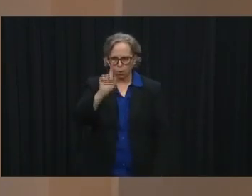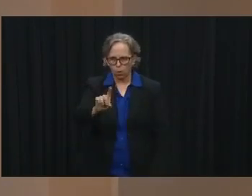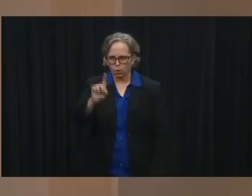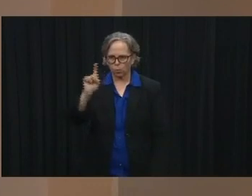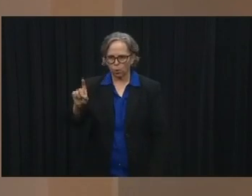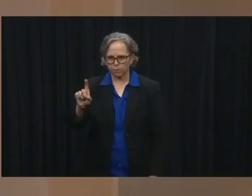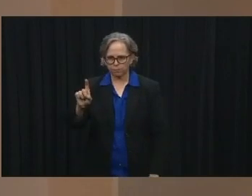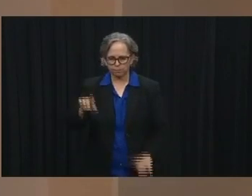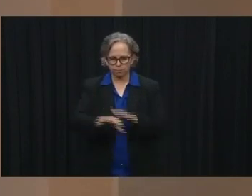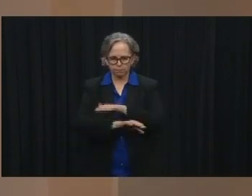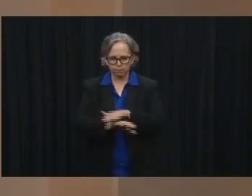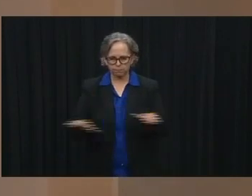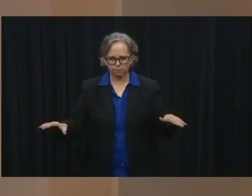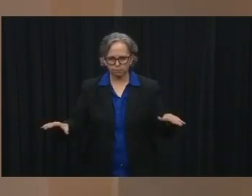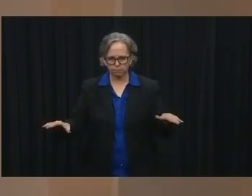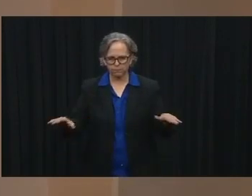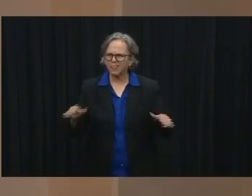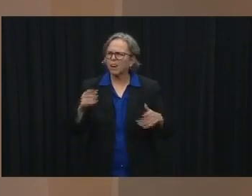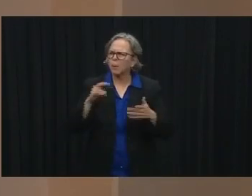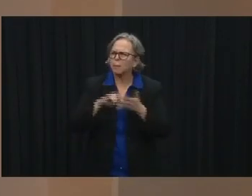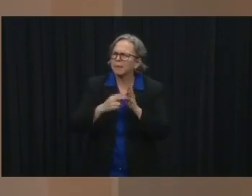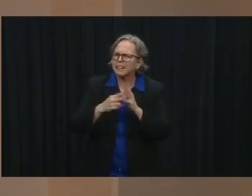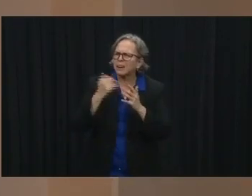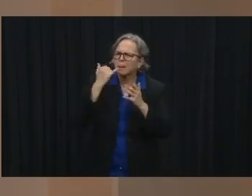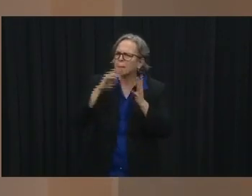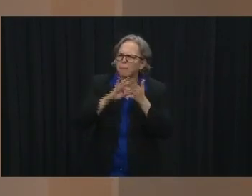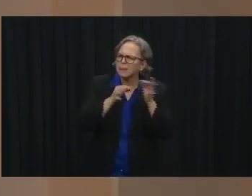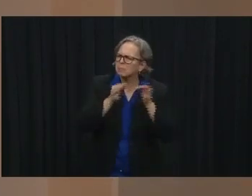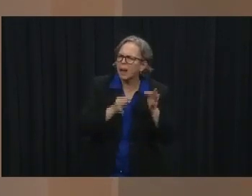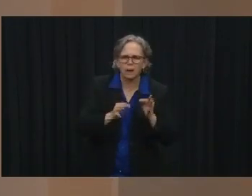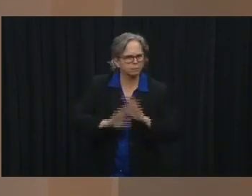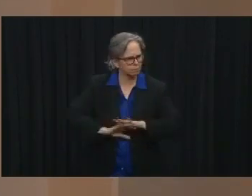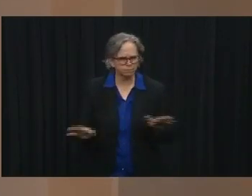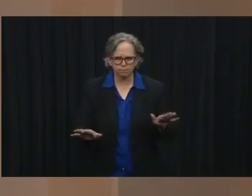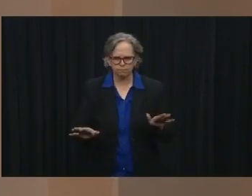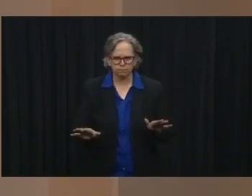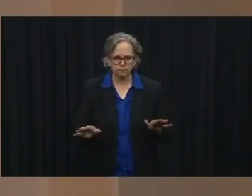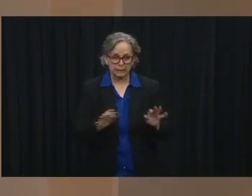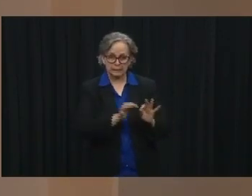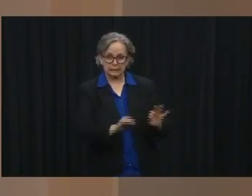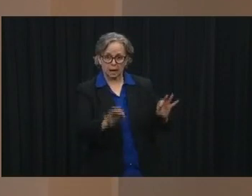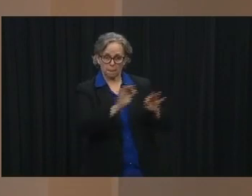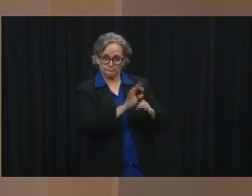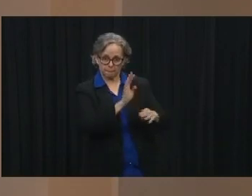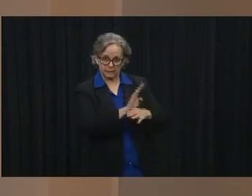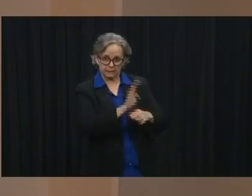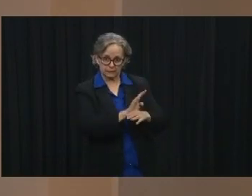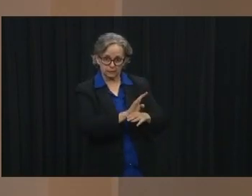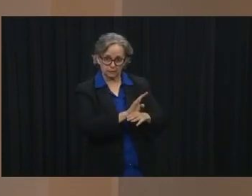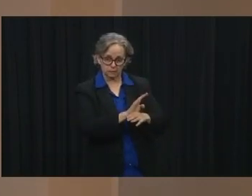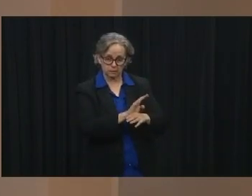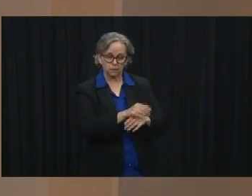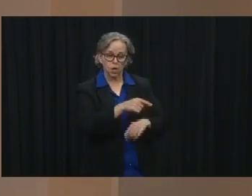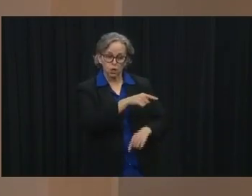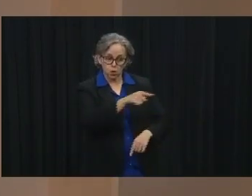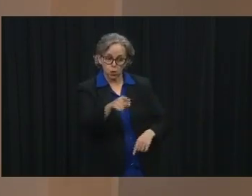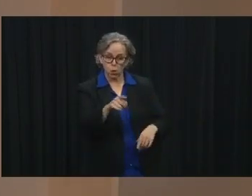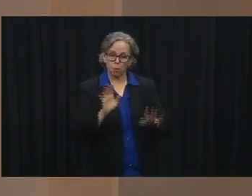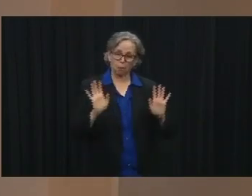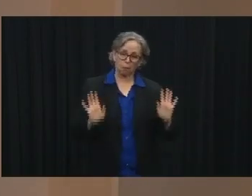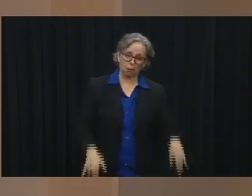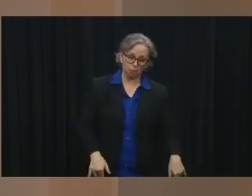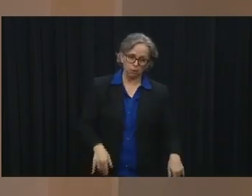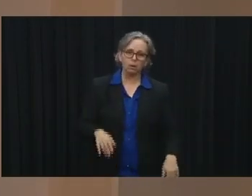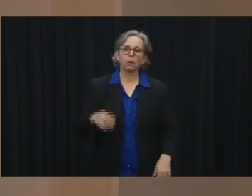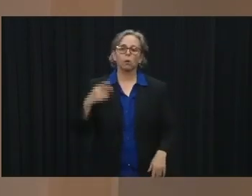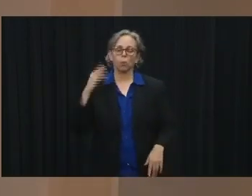a business and you're a violator, you will get reported, either by an employee a neighbor, a competitor, somebody will